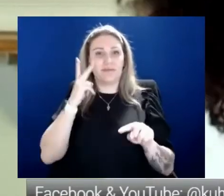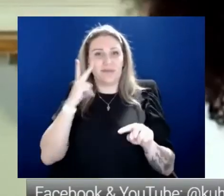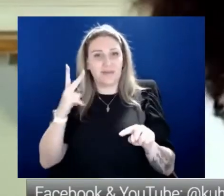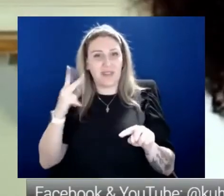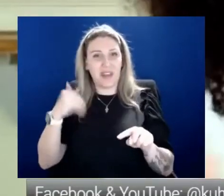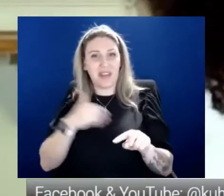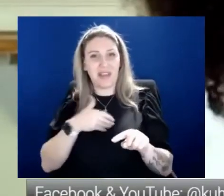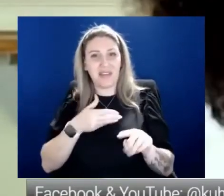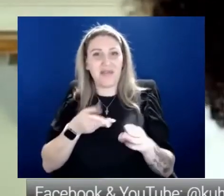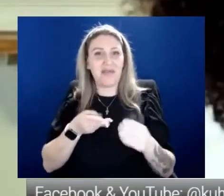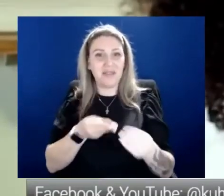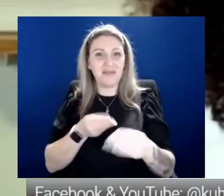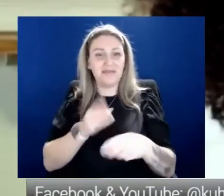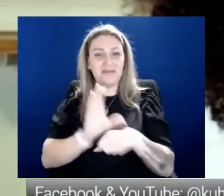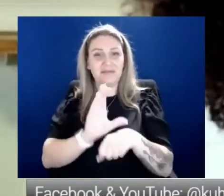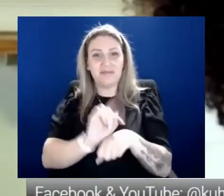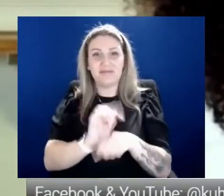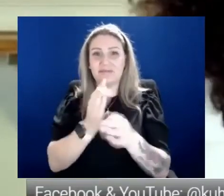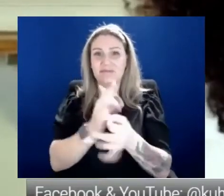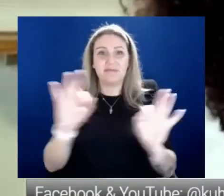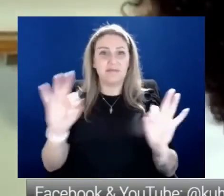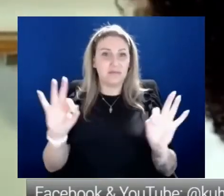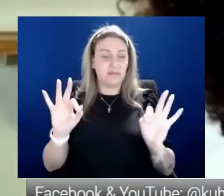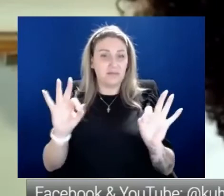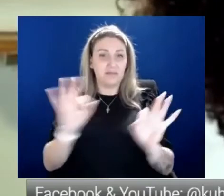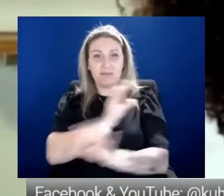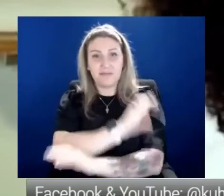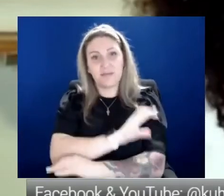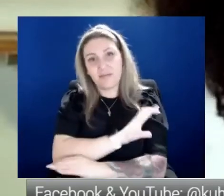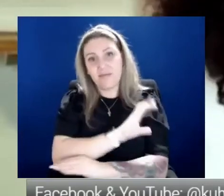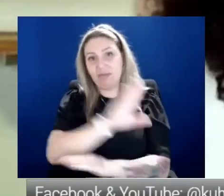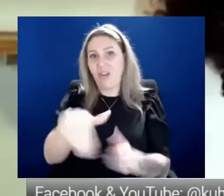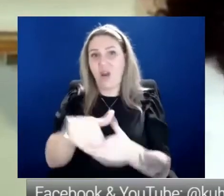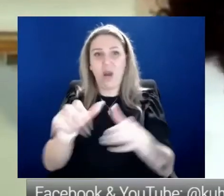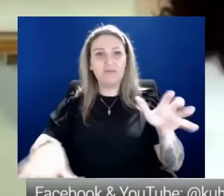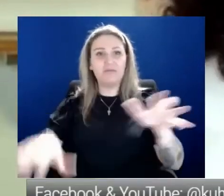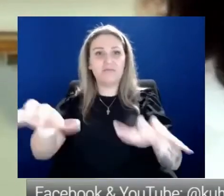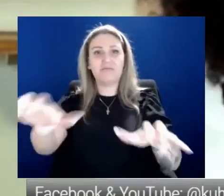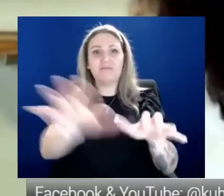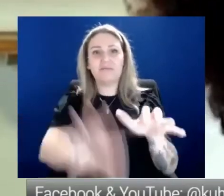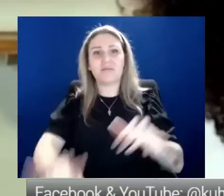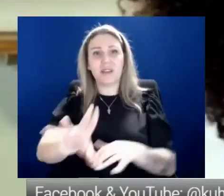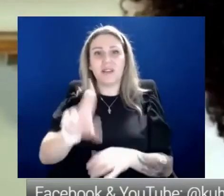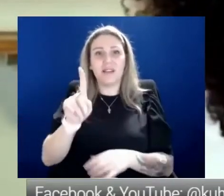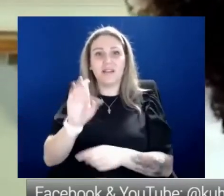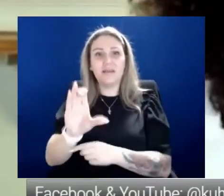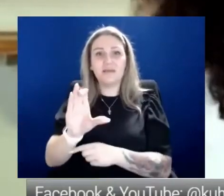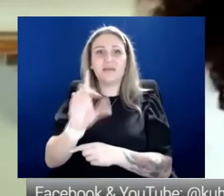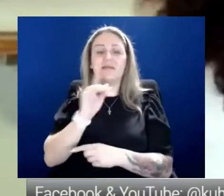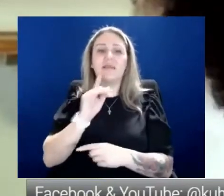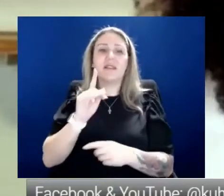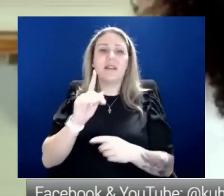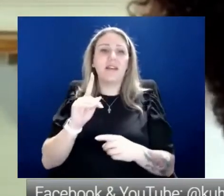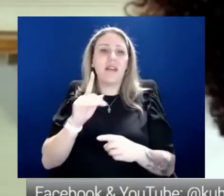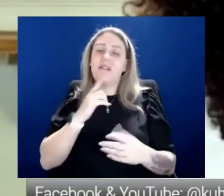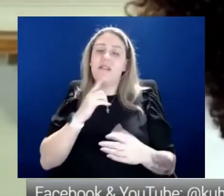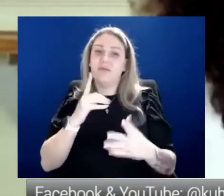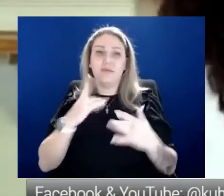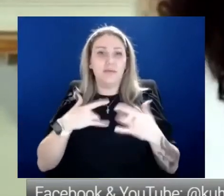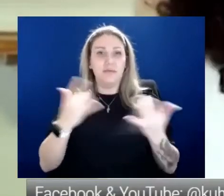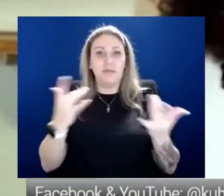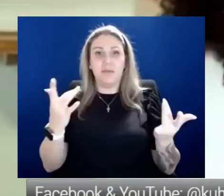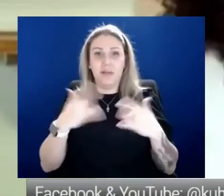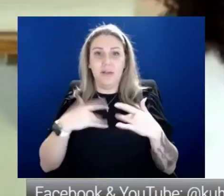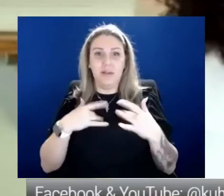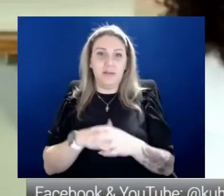consultant. There are free lactation clinics all throughout Kansas City that have like pop-up events, like Uzazi